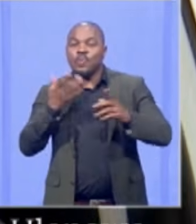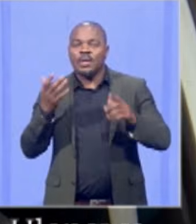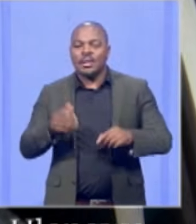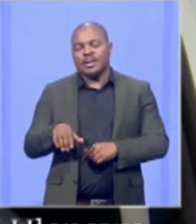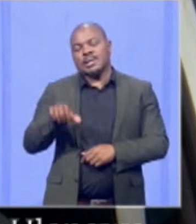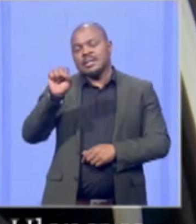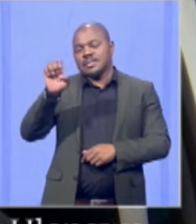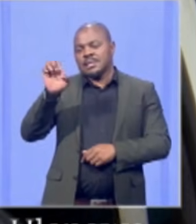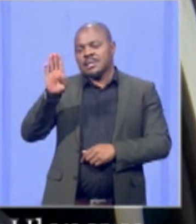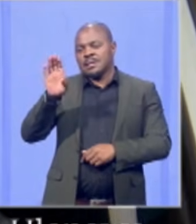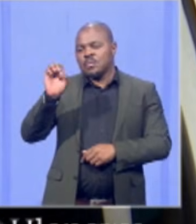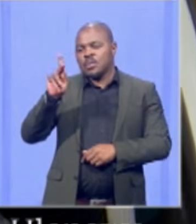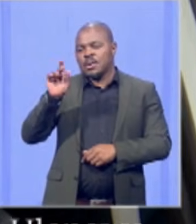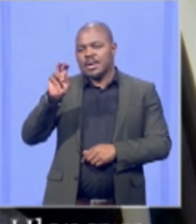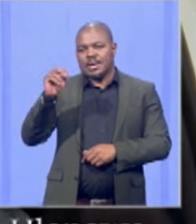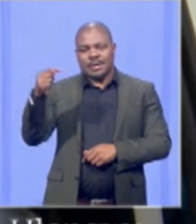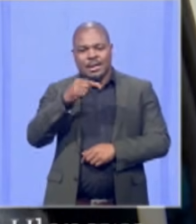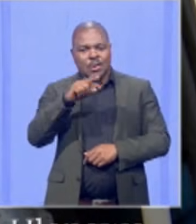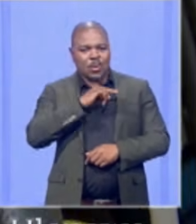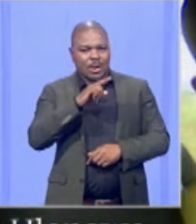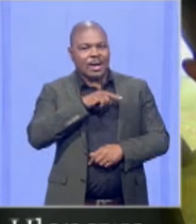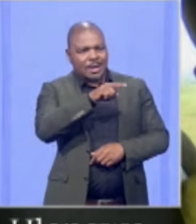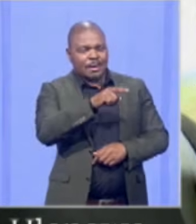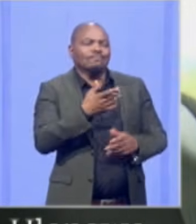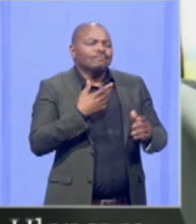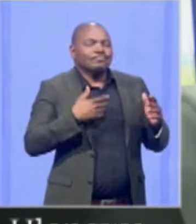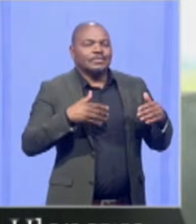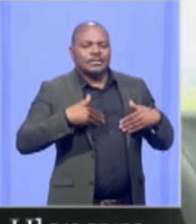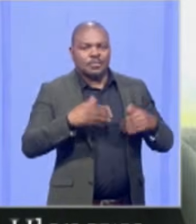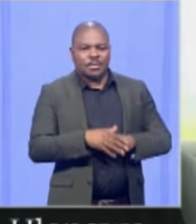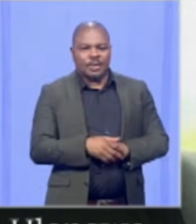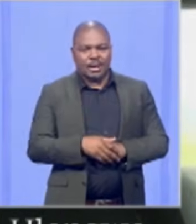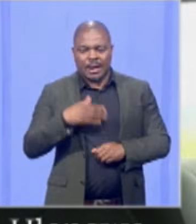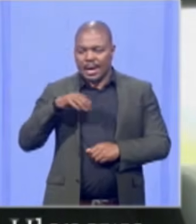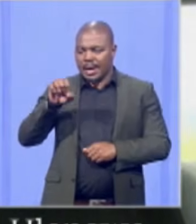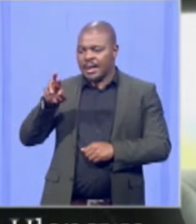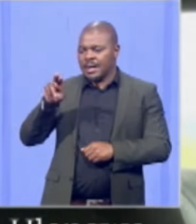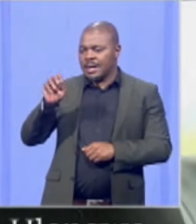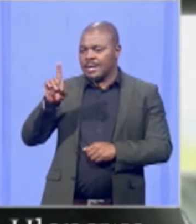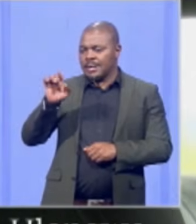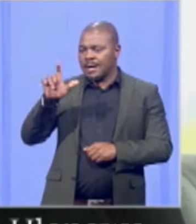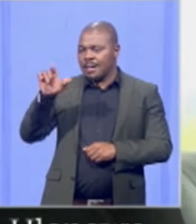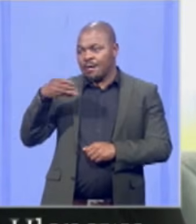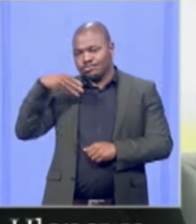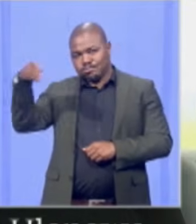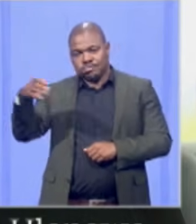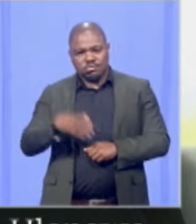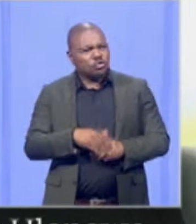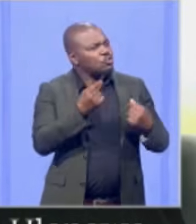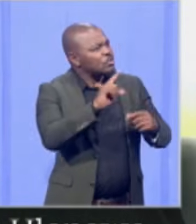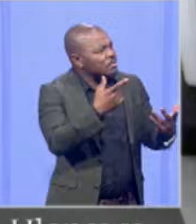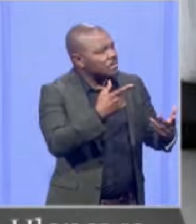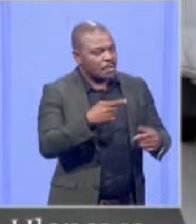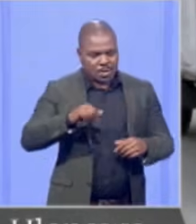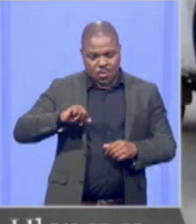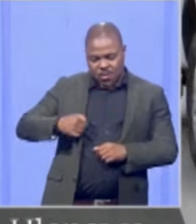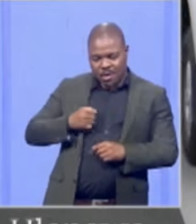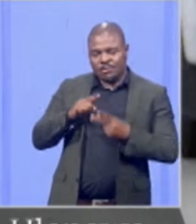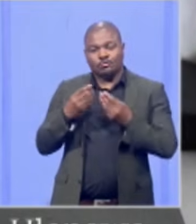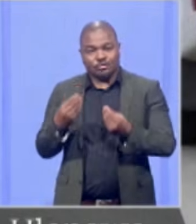Oh, okay, so it's a family thing. Oh, it's a family thing. Yes. I'm going to be in Annandale. And what are you doing for Christmas? My kids and my wife.